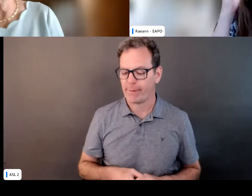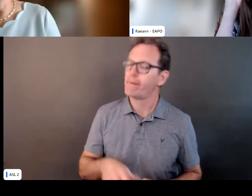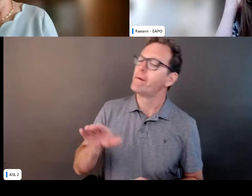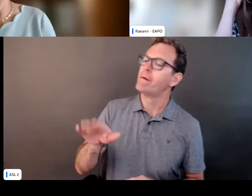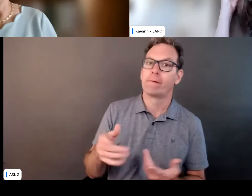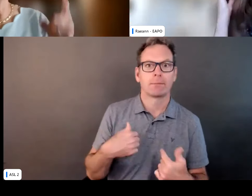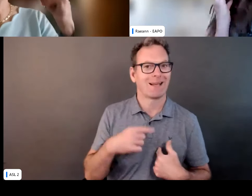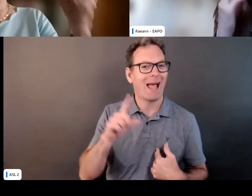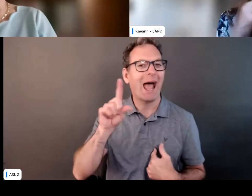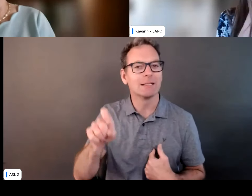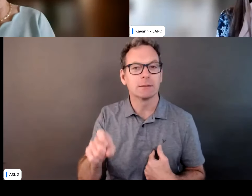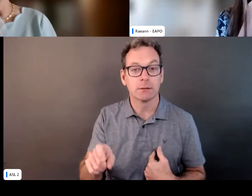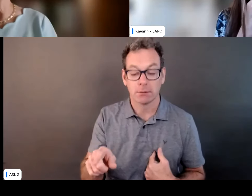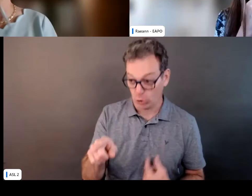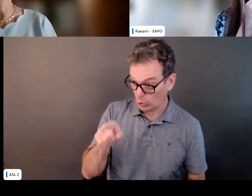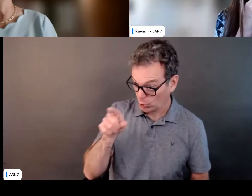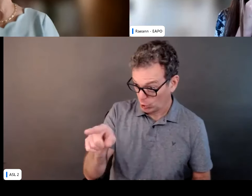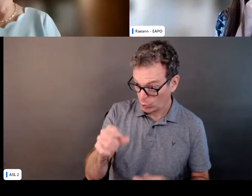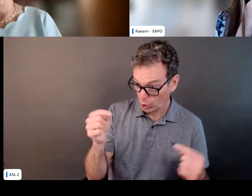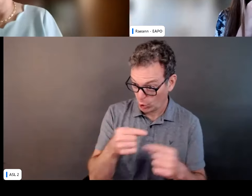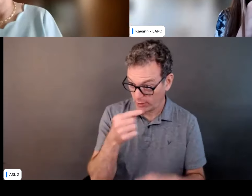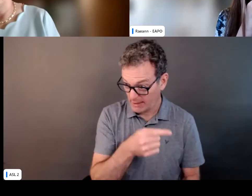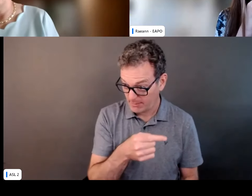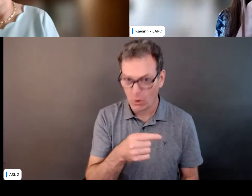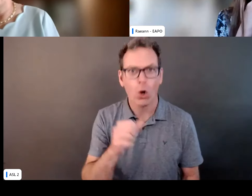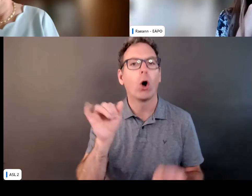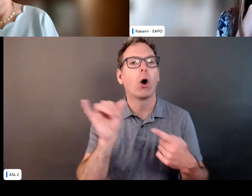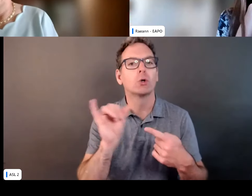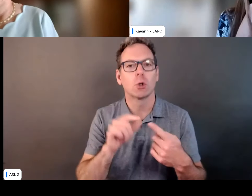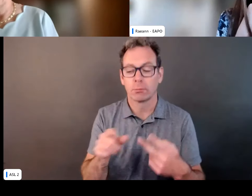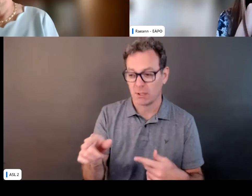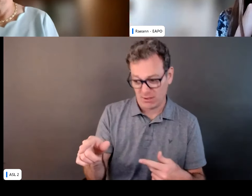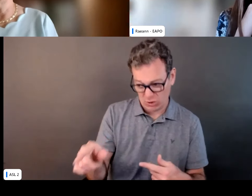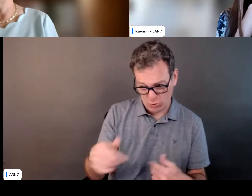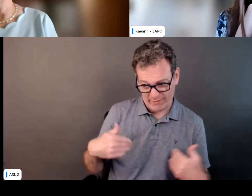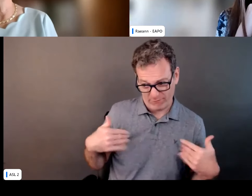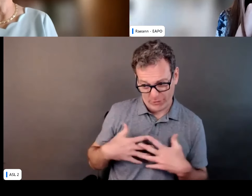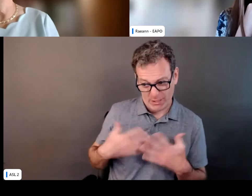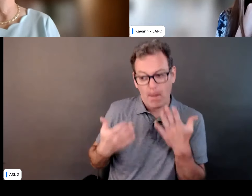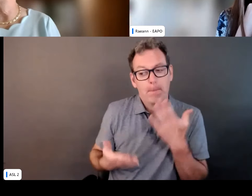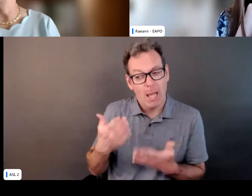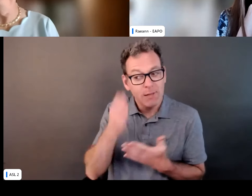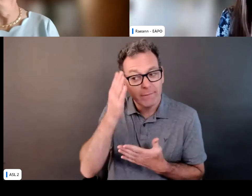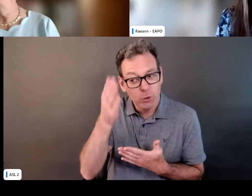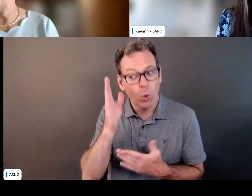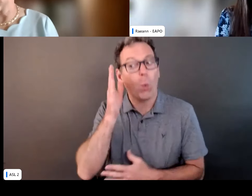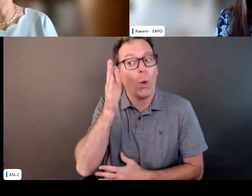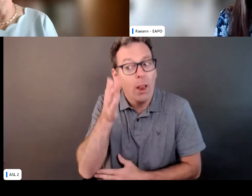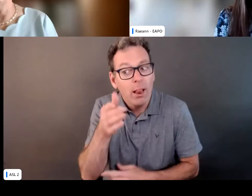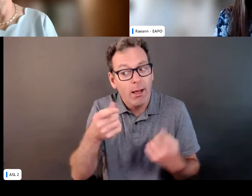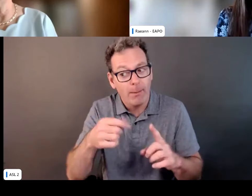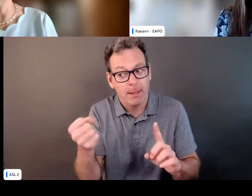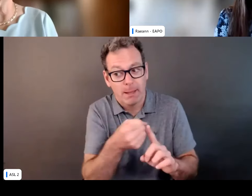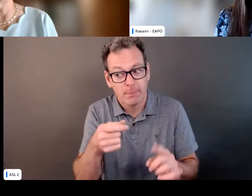to ask not only, are you doing this, but are you afraid that you're going to do this? So I'll say, are you afraid that you might